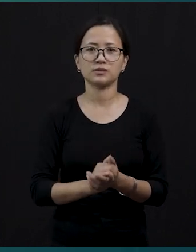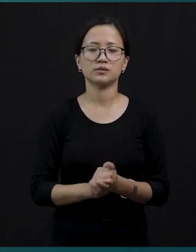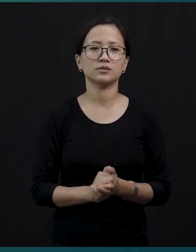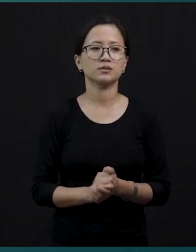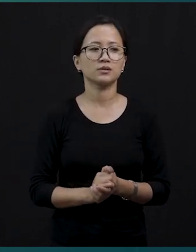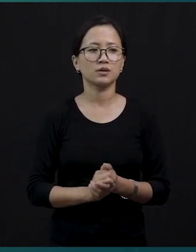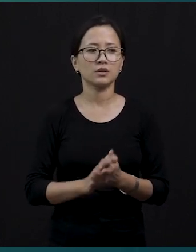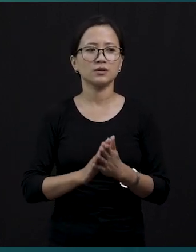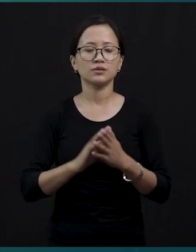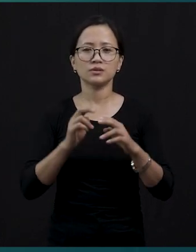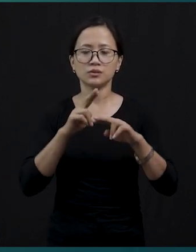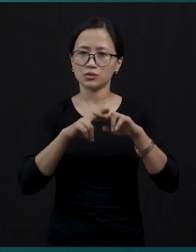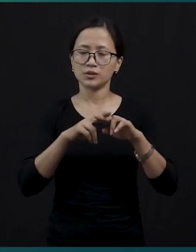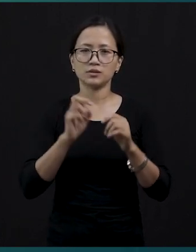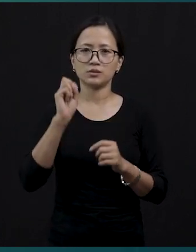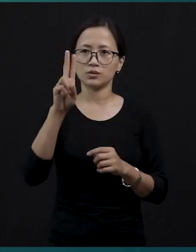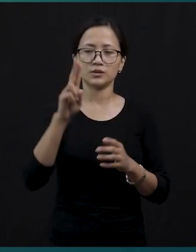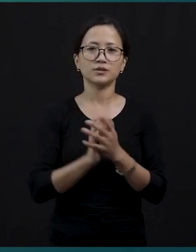is